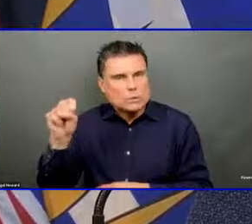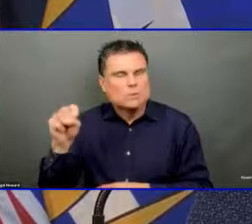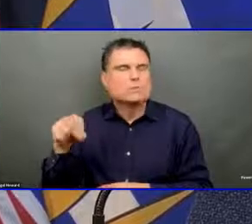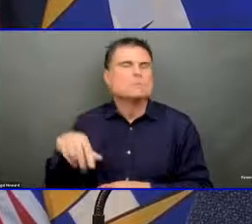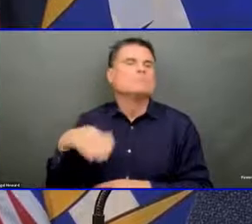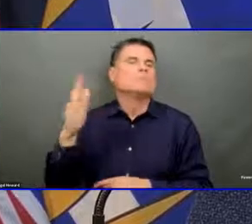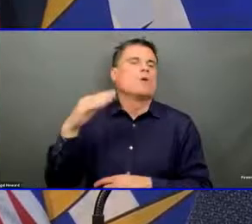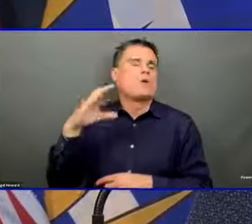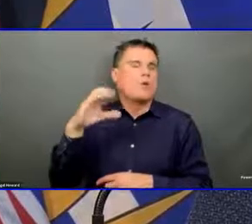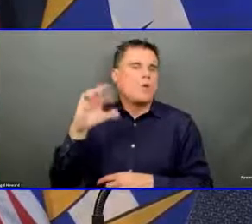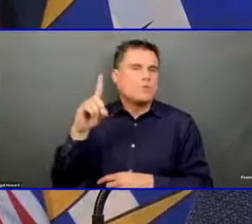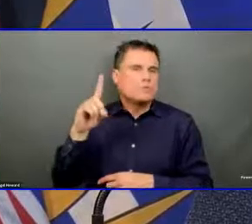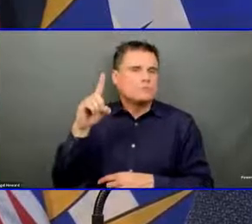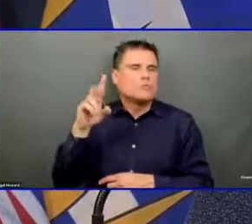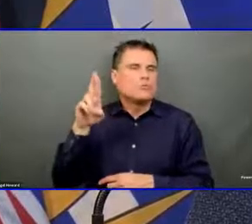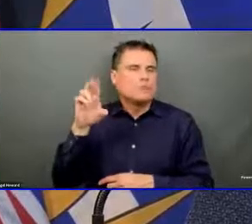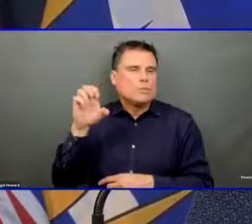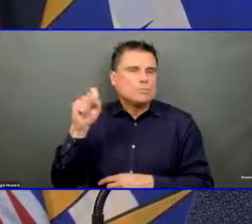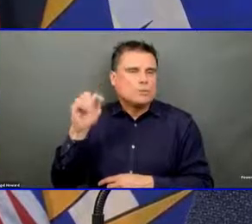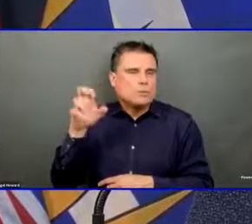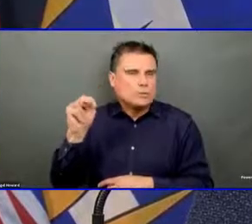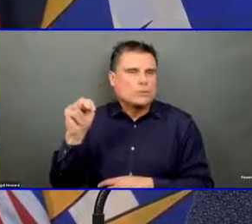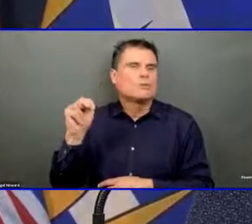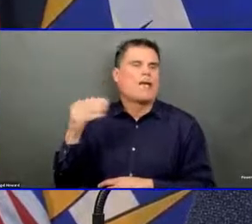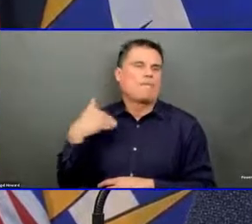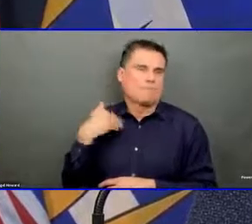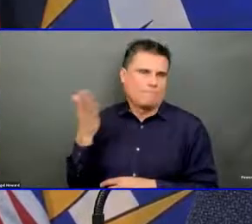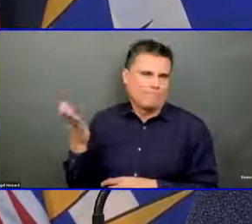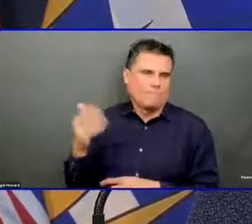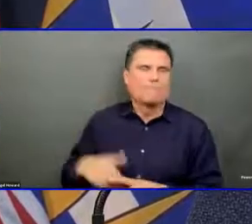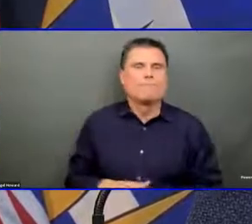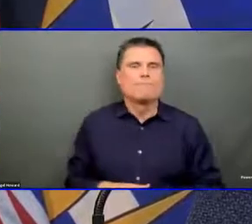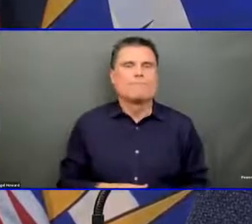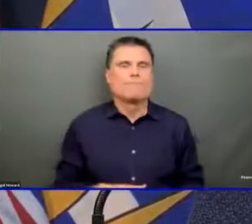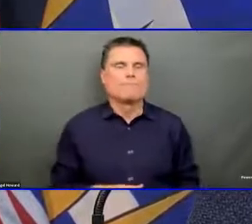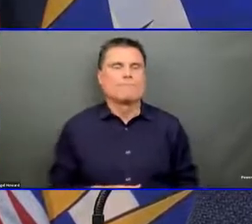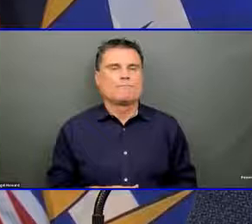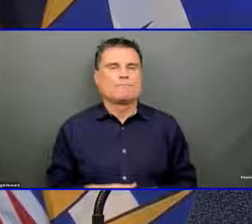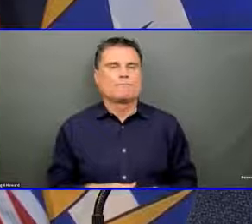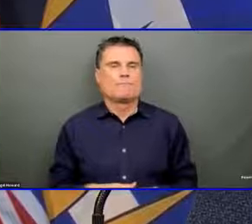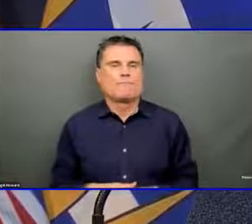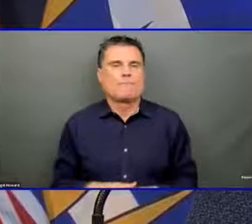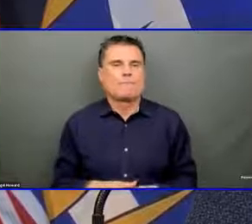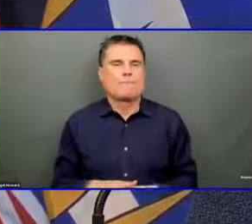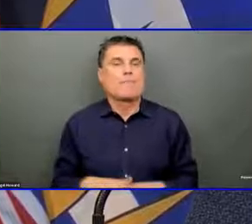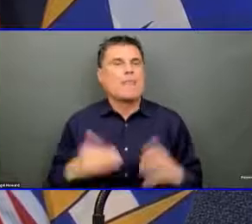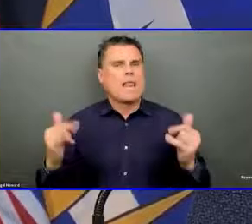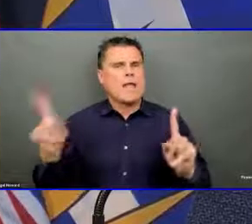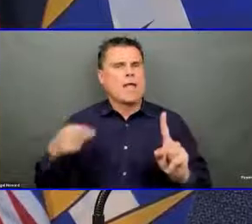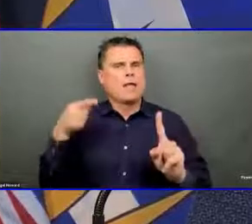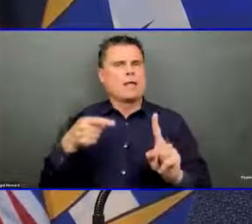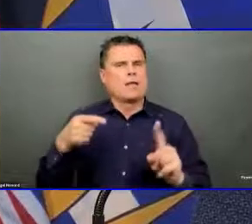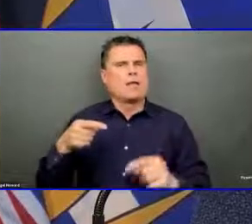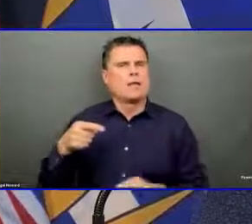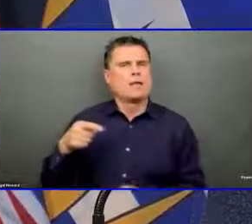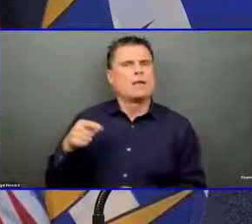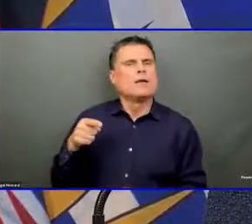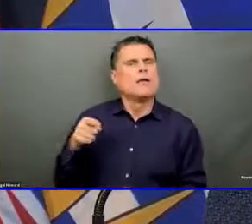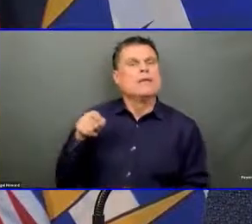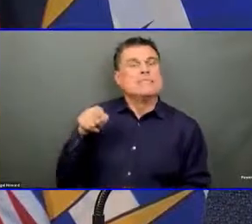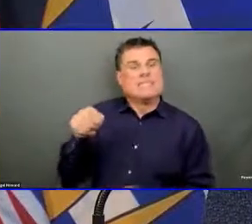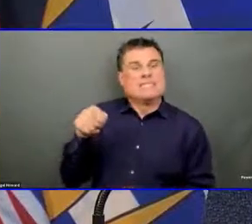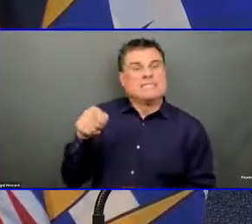Dr. Henry, can you specify what the direction is for travel right now, especially over spring break? Last briefing, you'd suggested